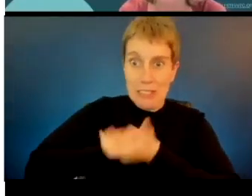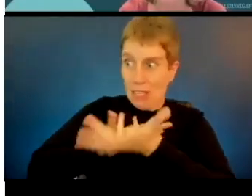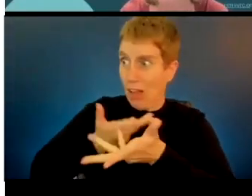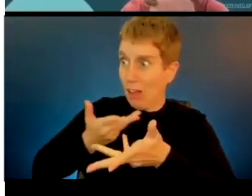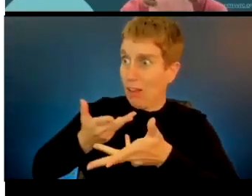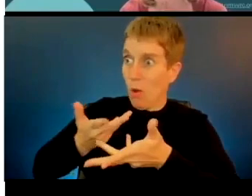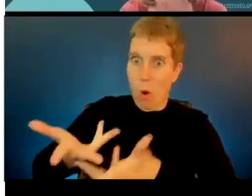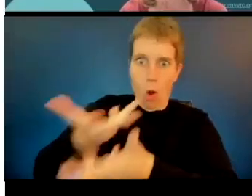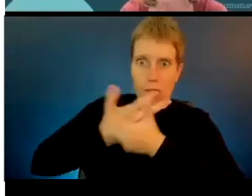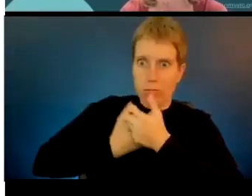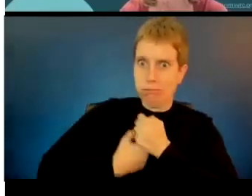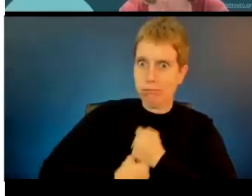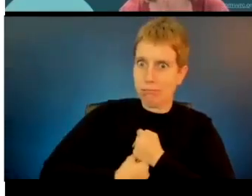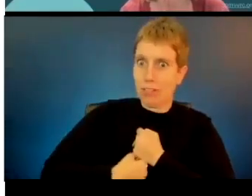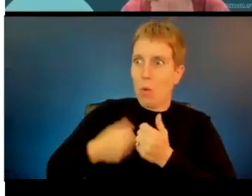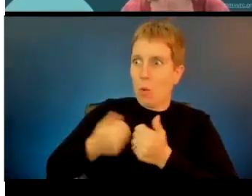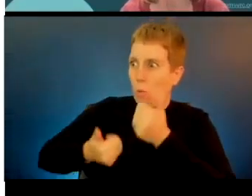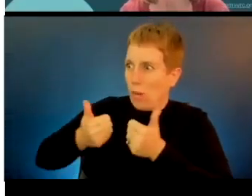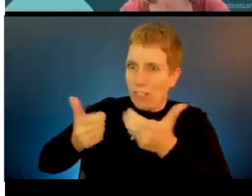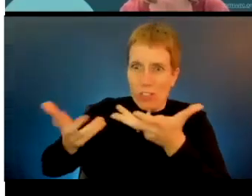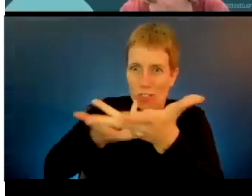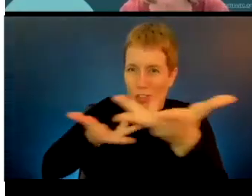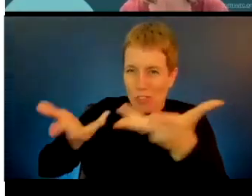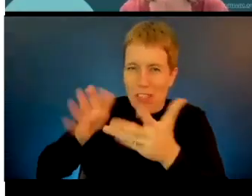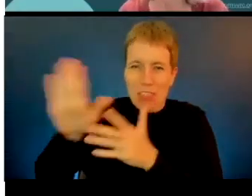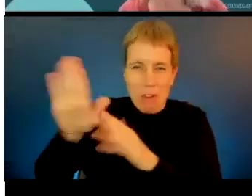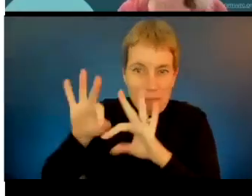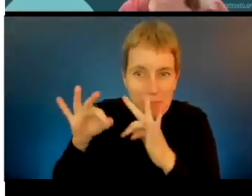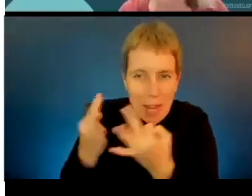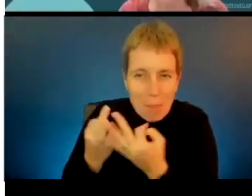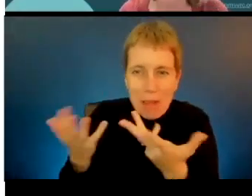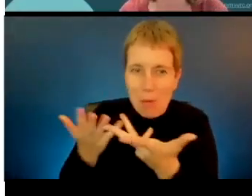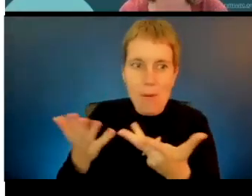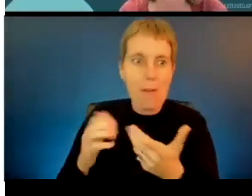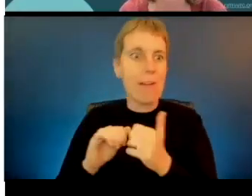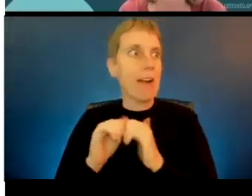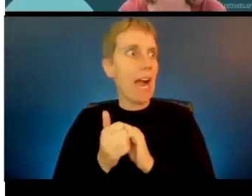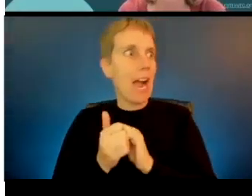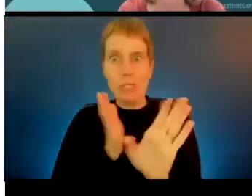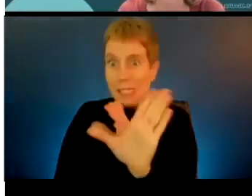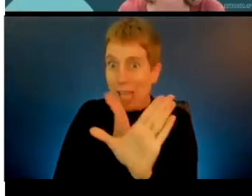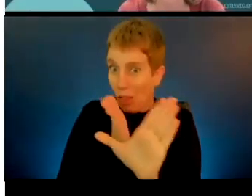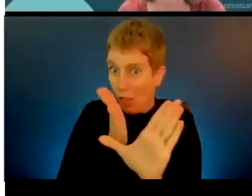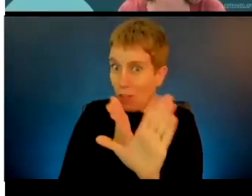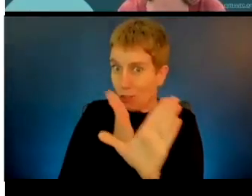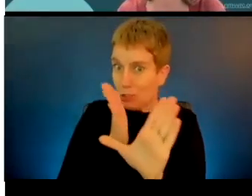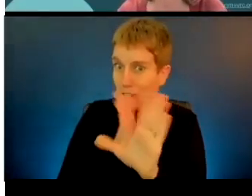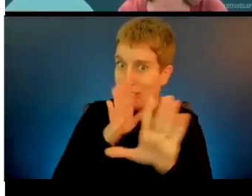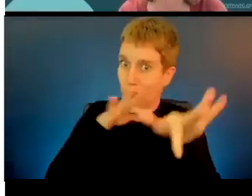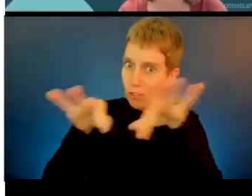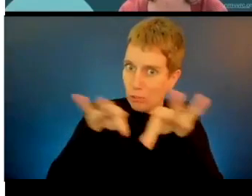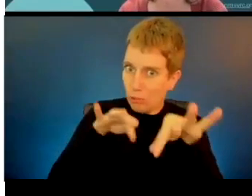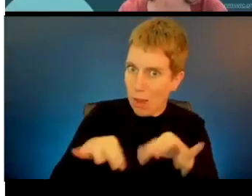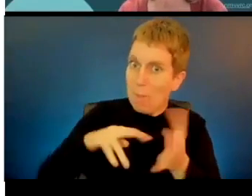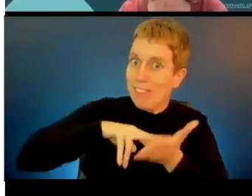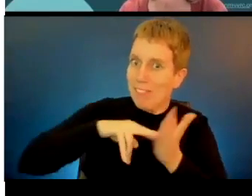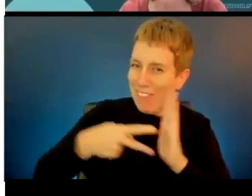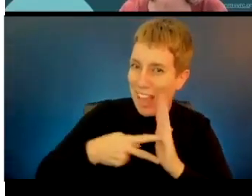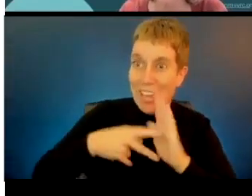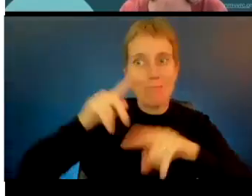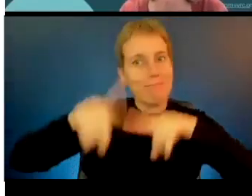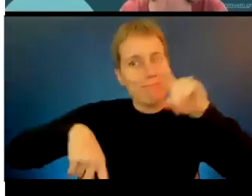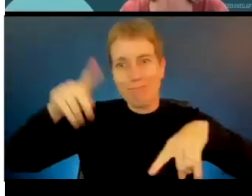The way psychological symptoms are defined or described is going to vary across different cultural groups. And there's going to be differences